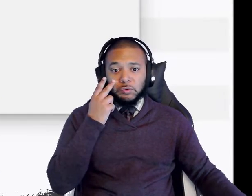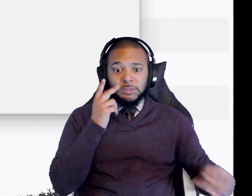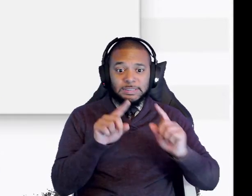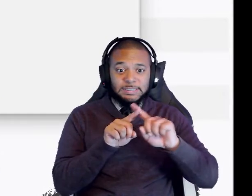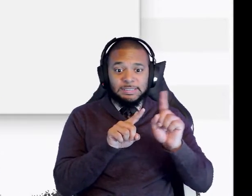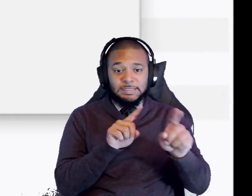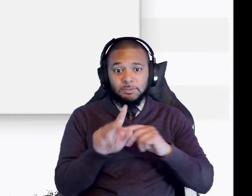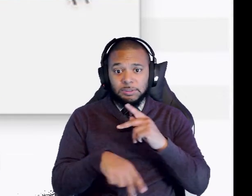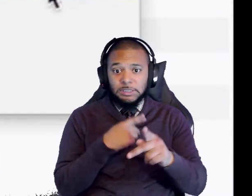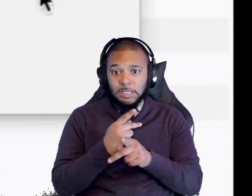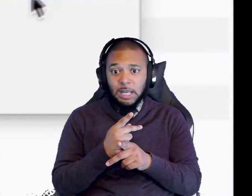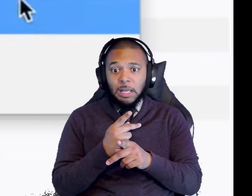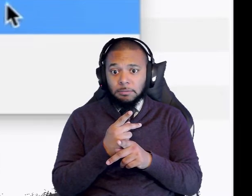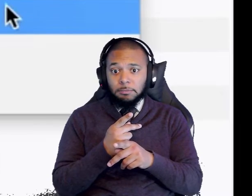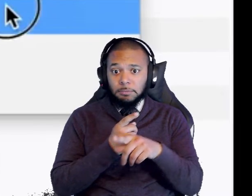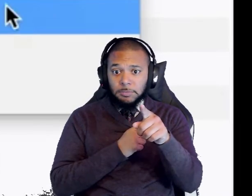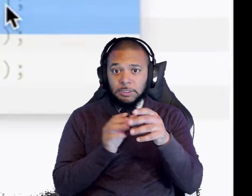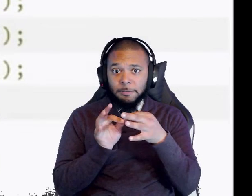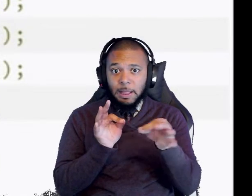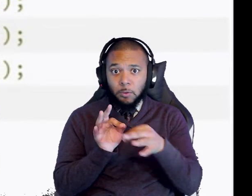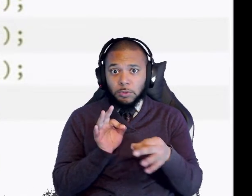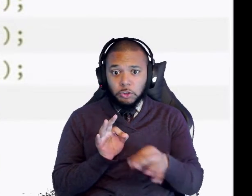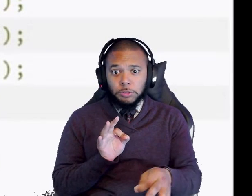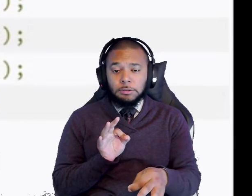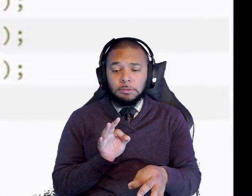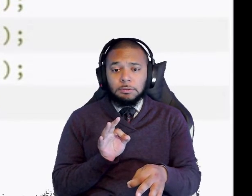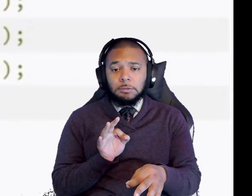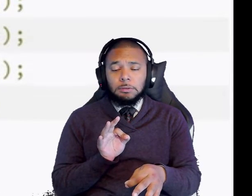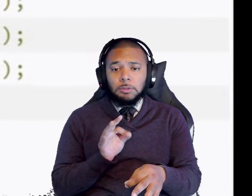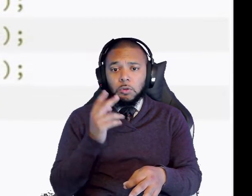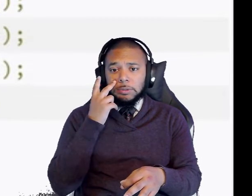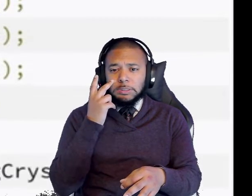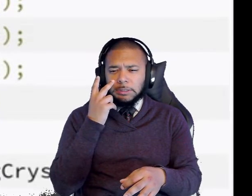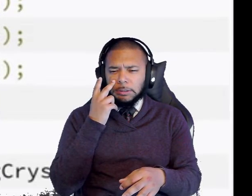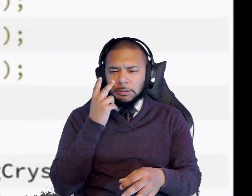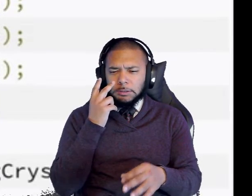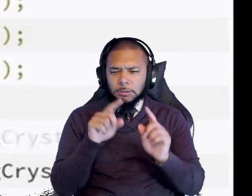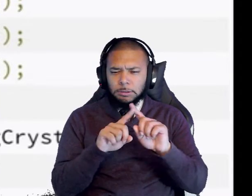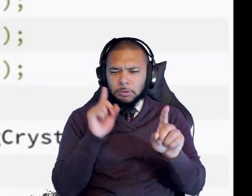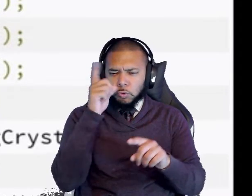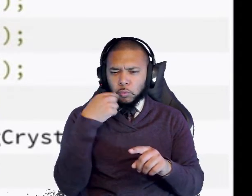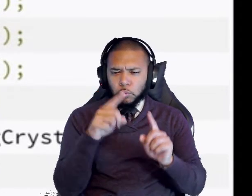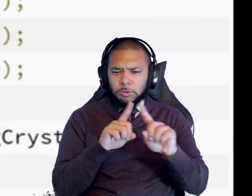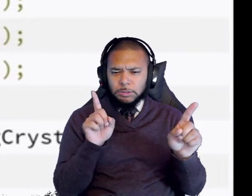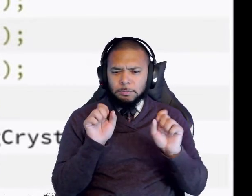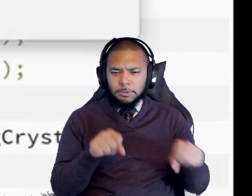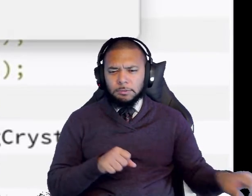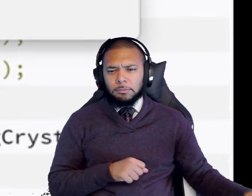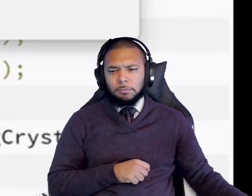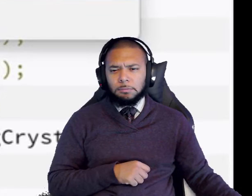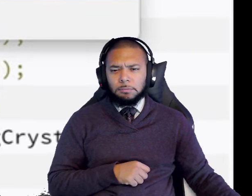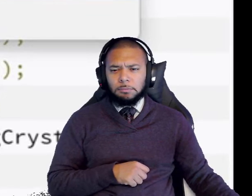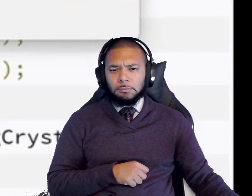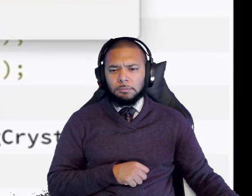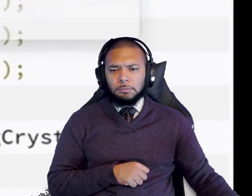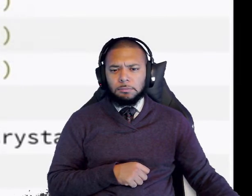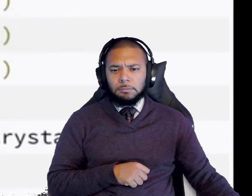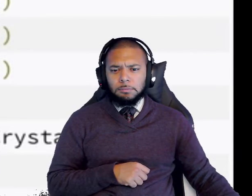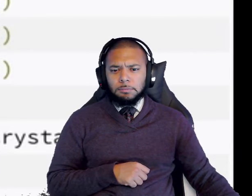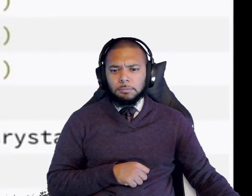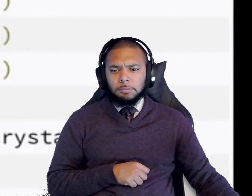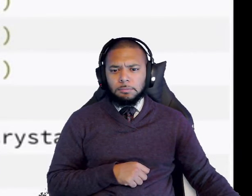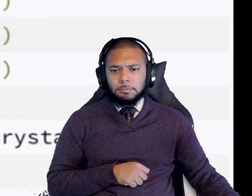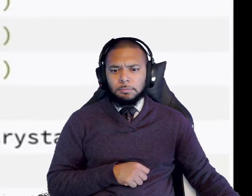of programming languages. And we can kind of look at some of the differences by flipping through